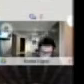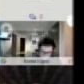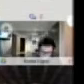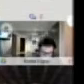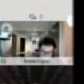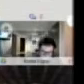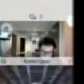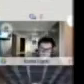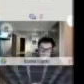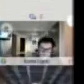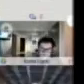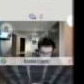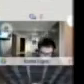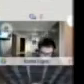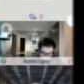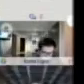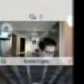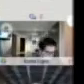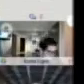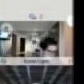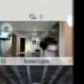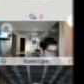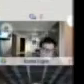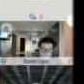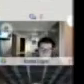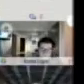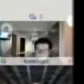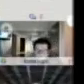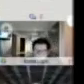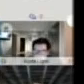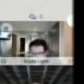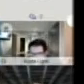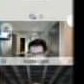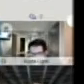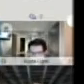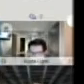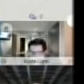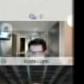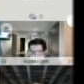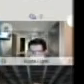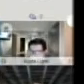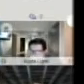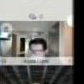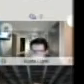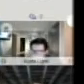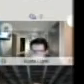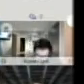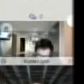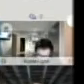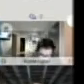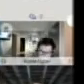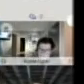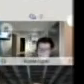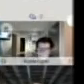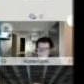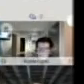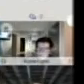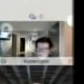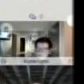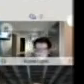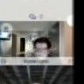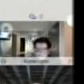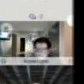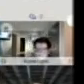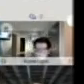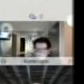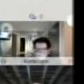stories. Article 53, Section 9, the building height is excessive in feet. Article 53, Section 9, the front yard's insufficient.